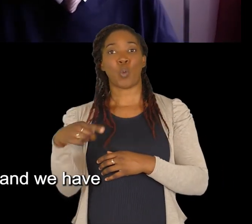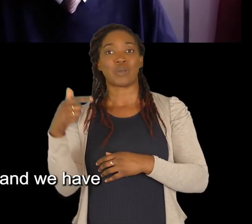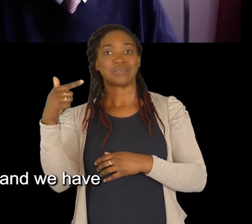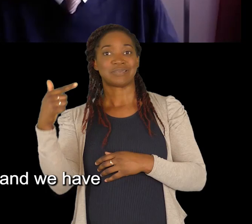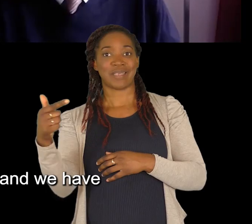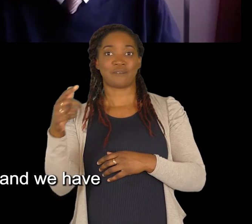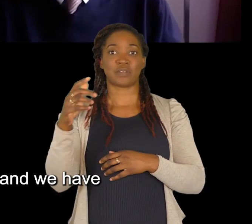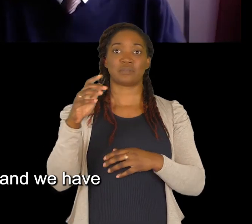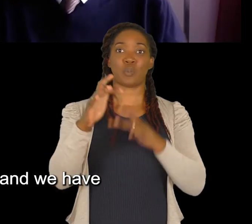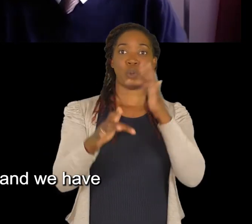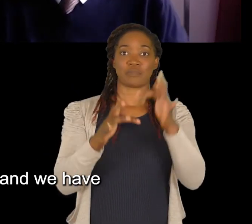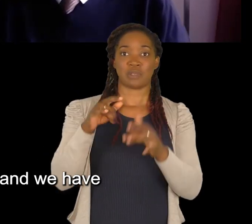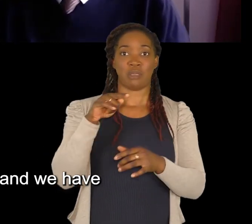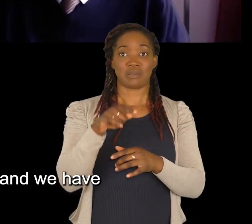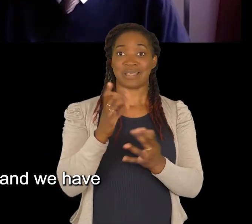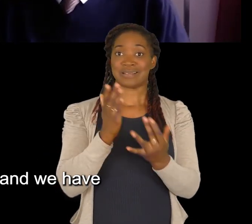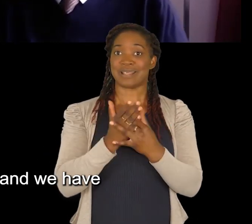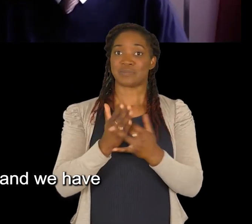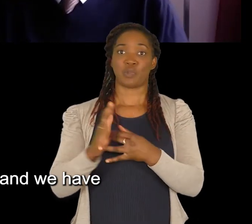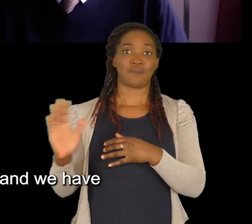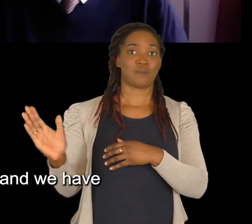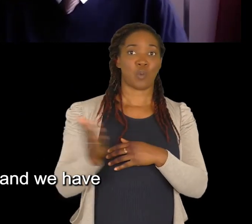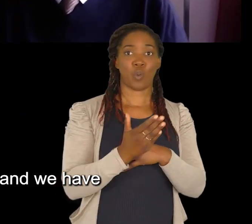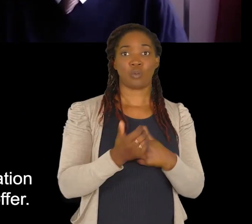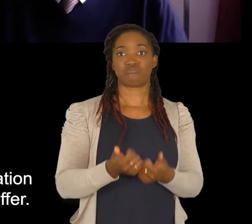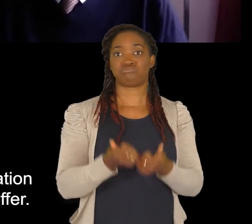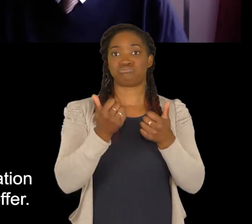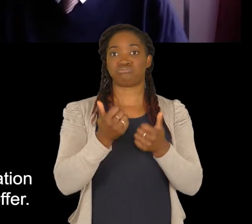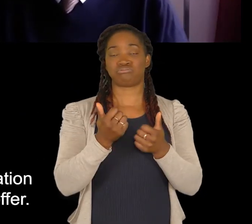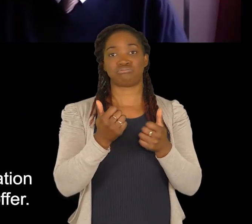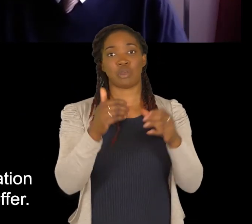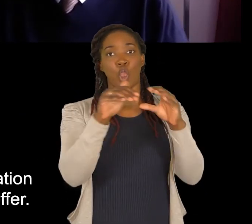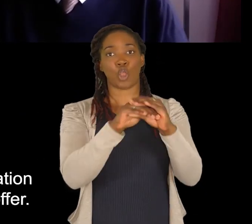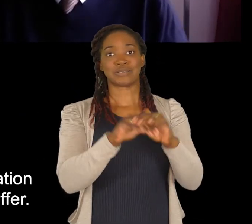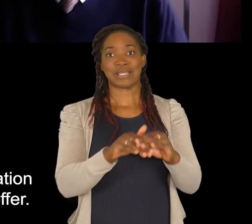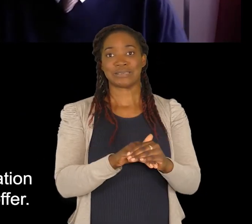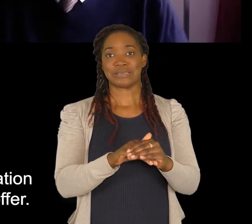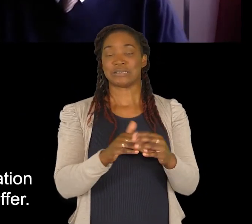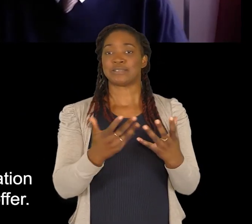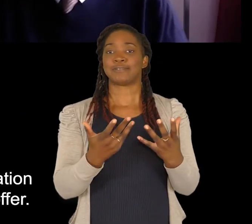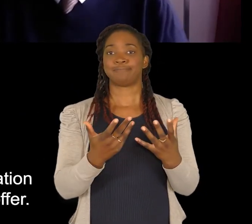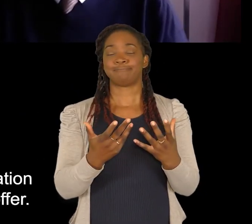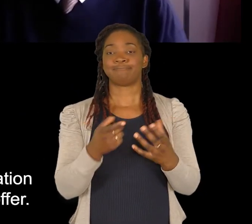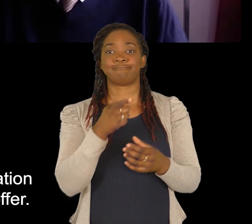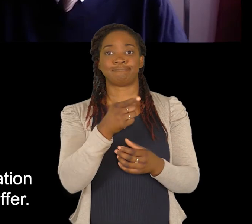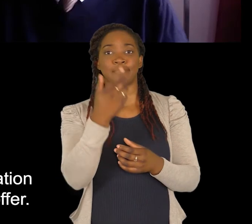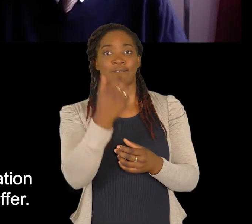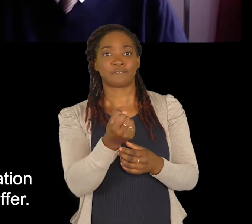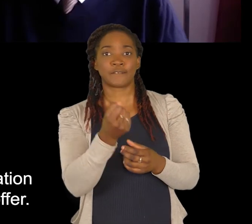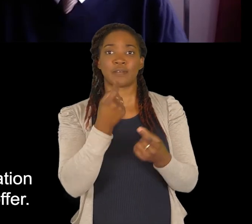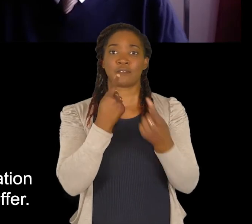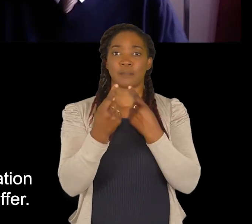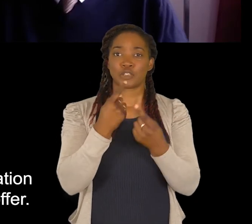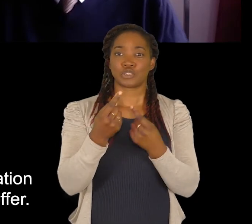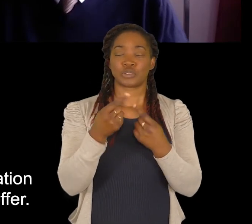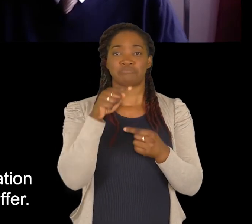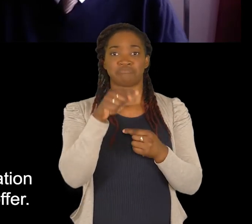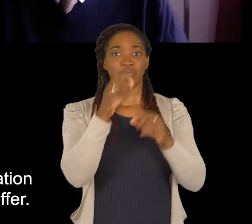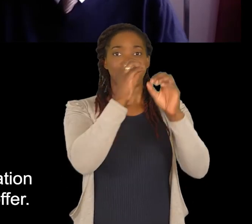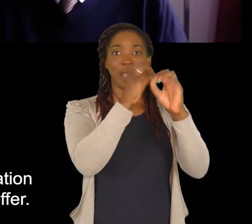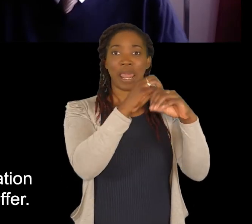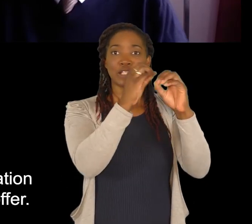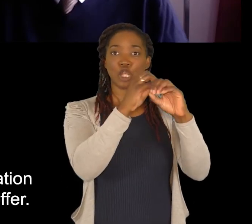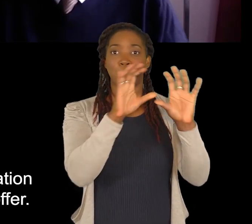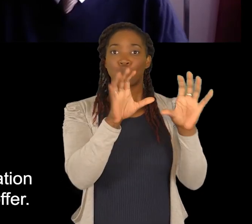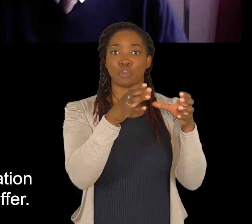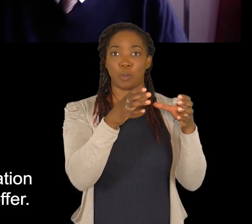That's accessible for everyone. And we've got some fabulous pieces of content, including we've got some information on the